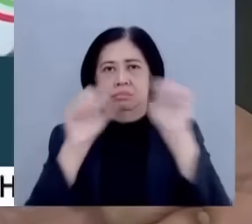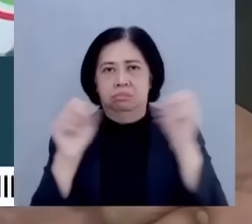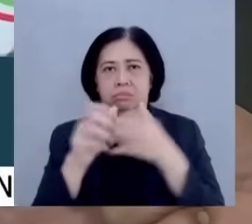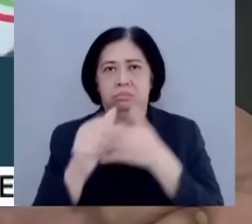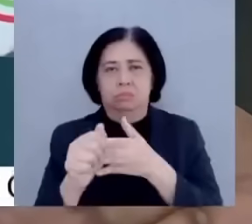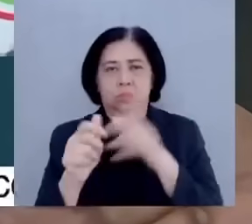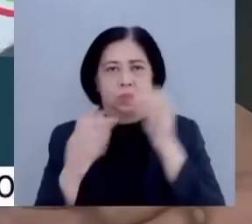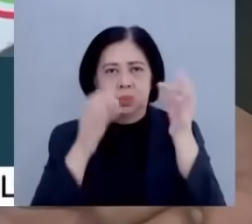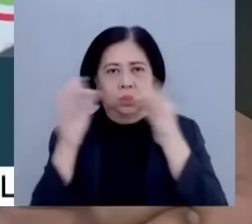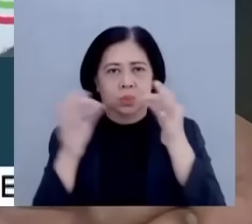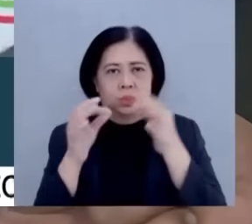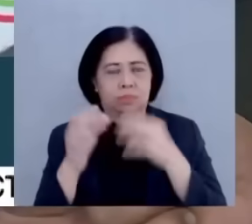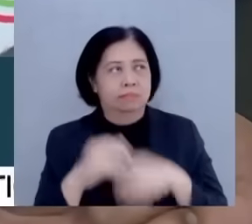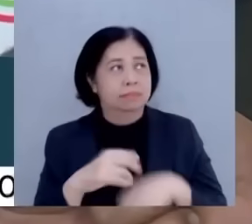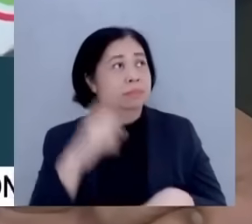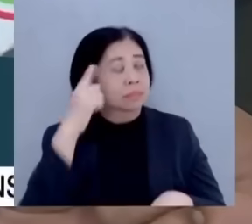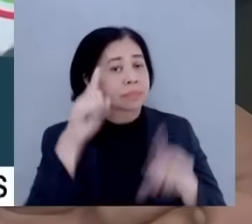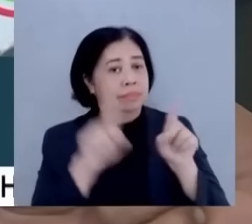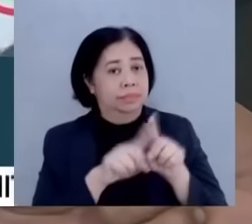addict. I agree. So,